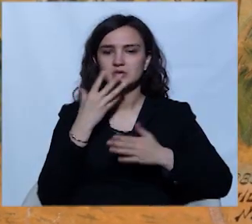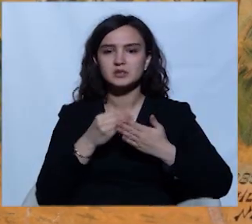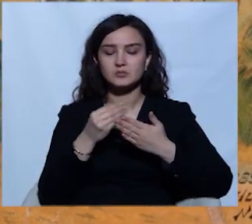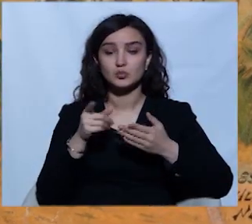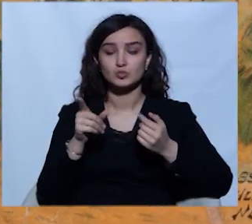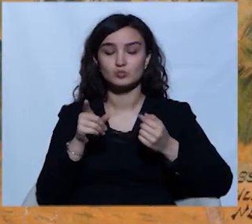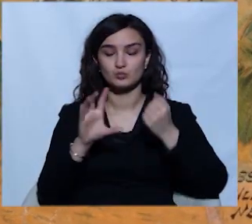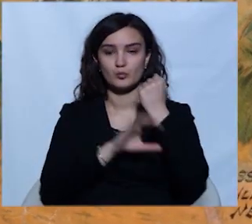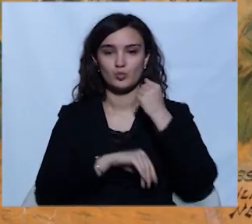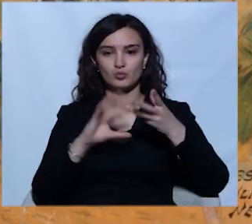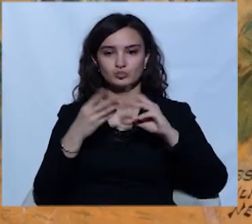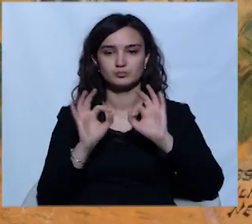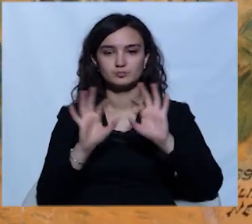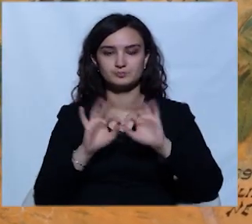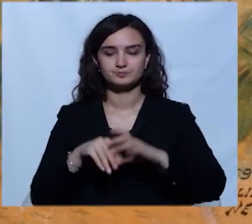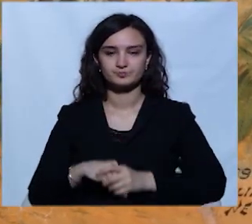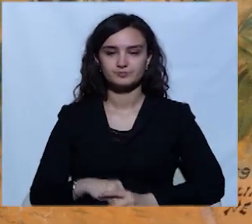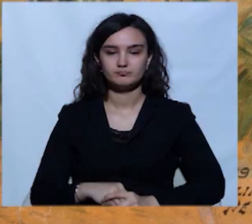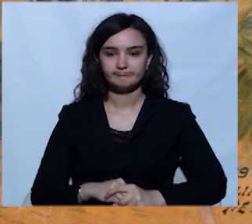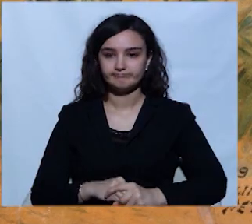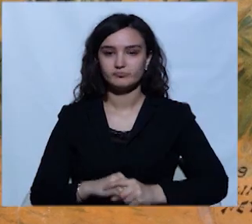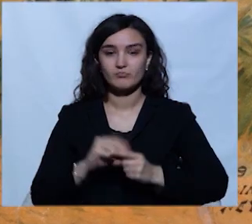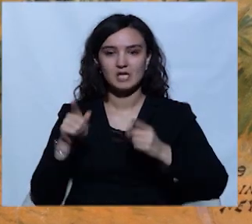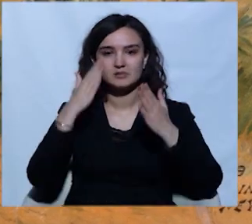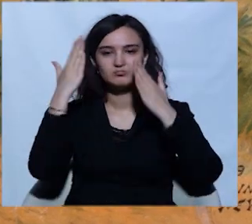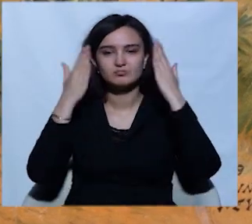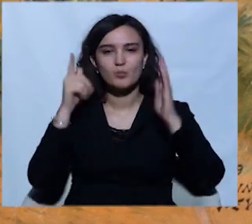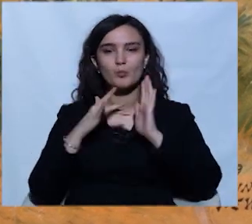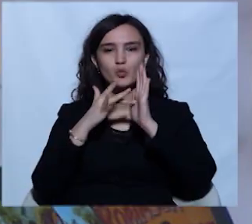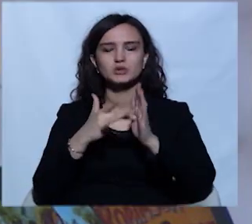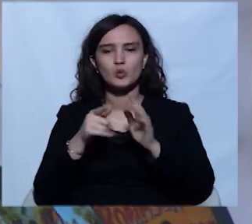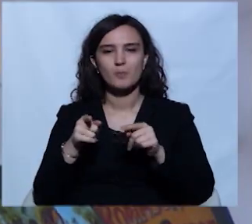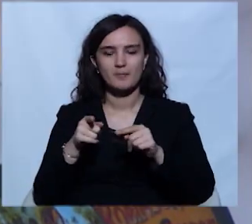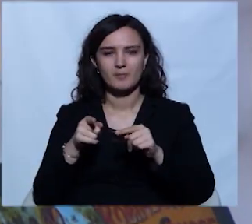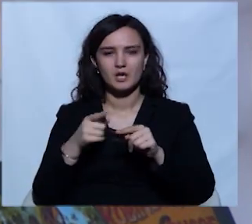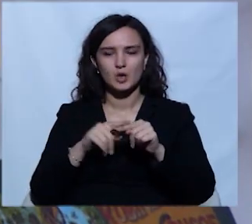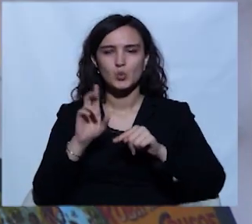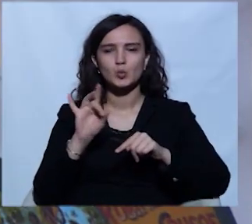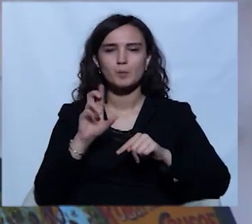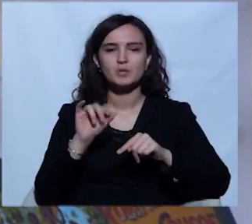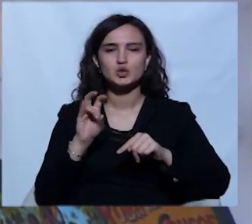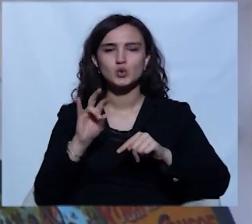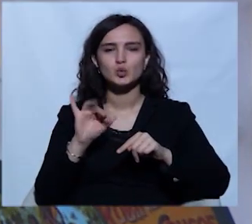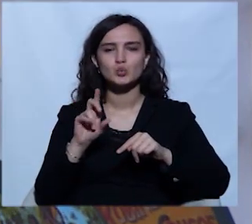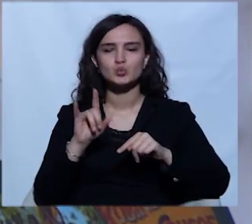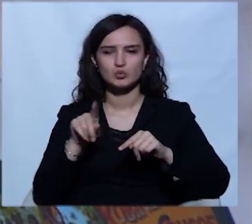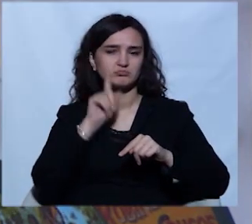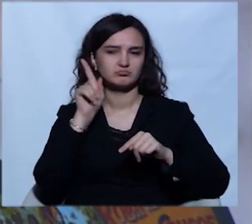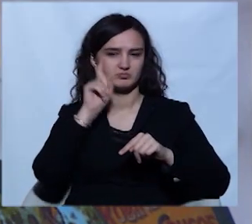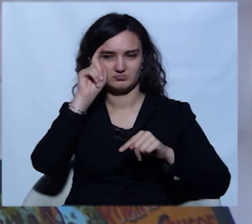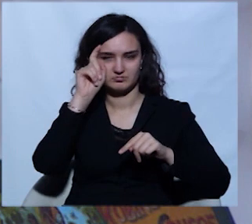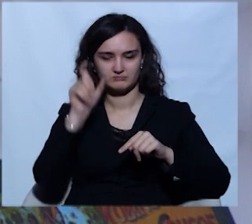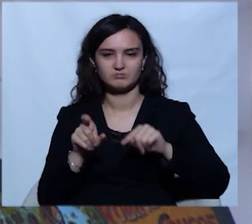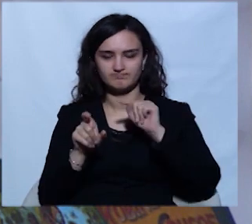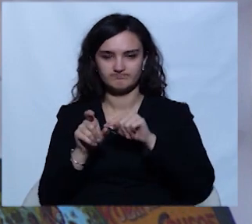summary. Okay, well, this adventure novel begins with Robinson Crusoe, a young man